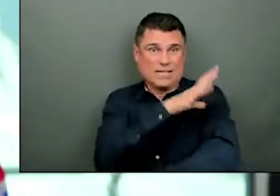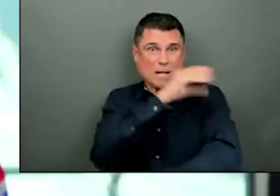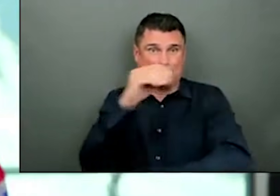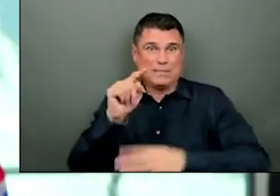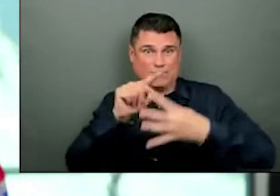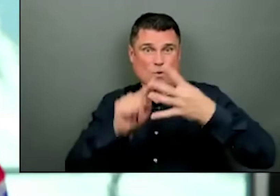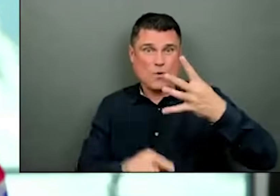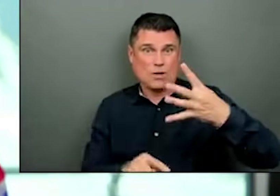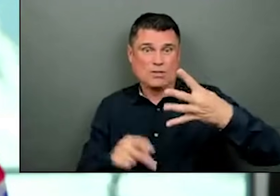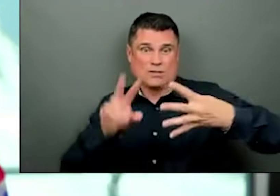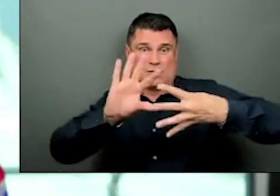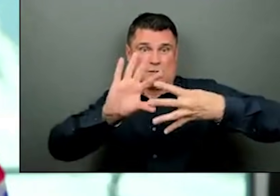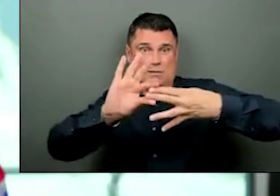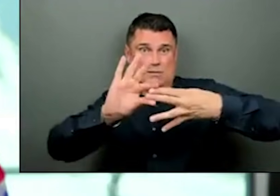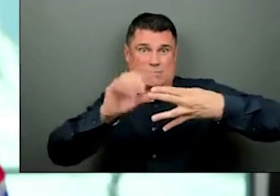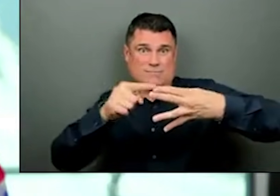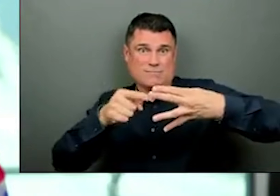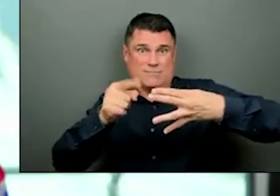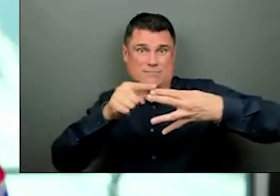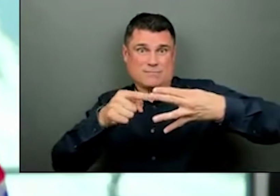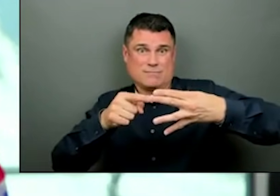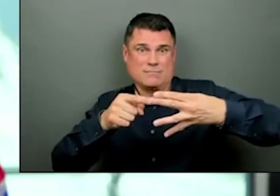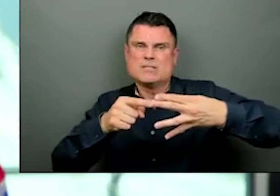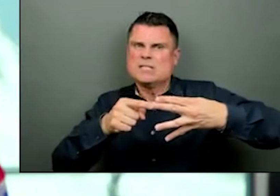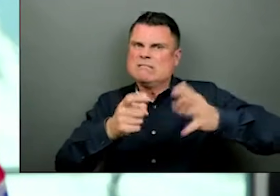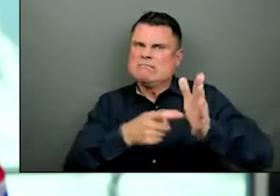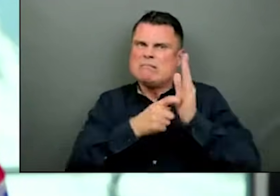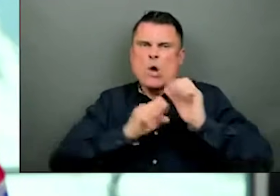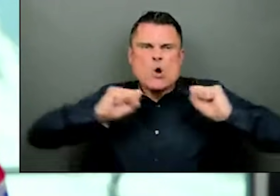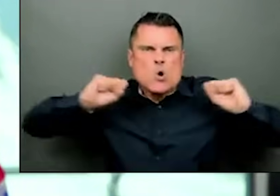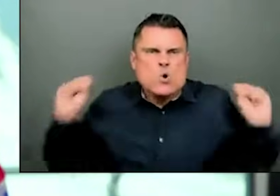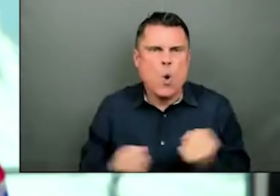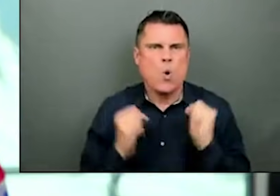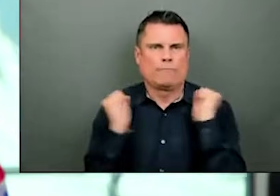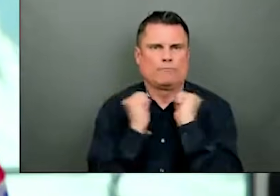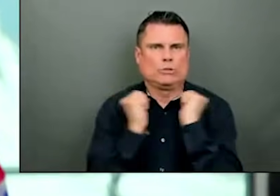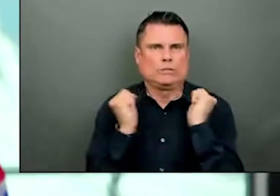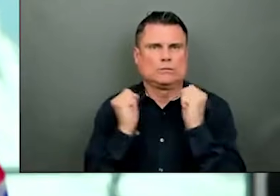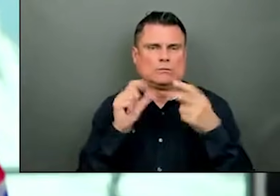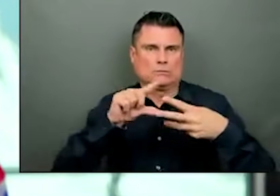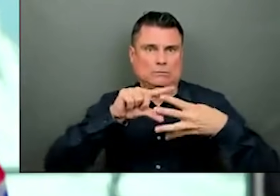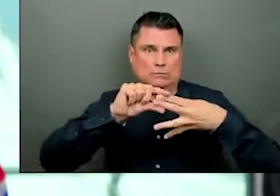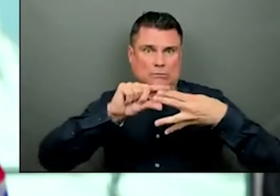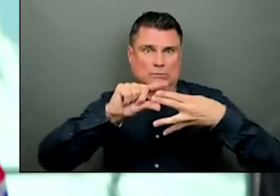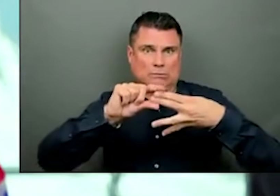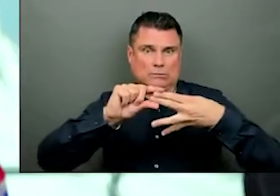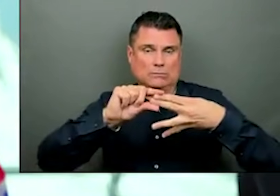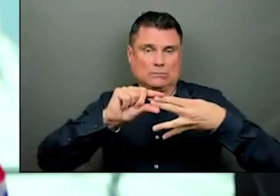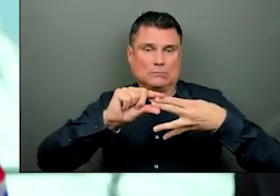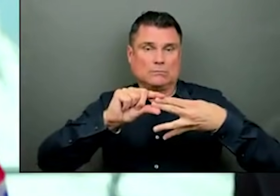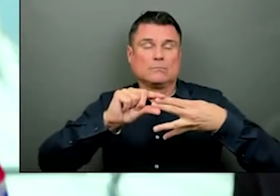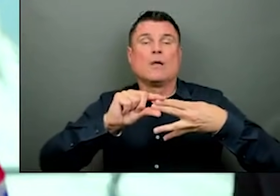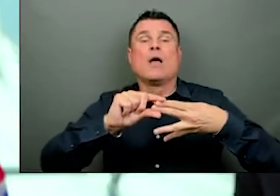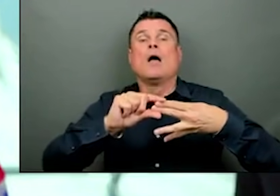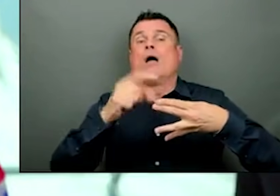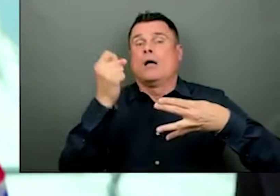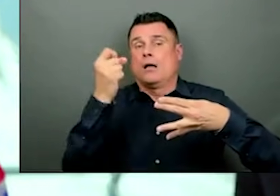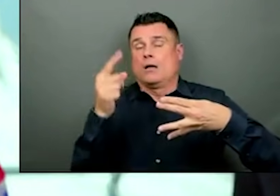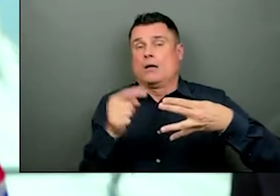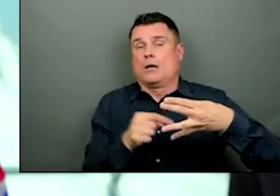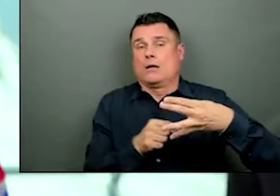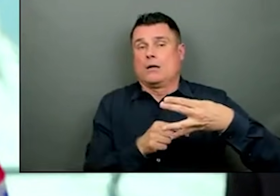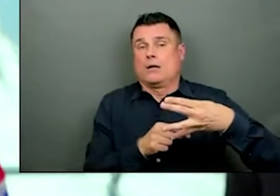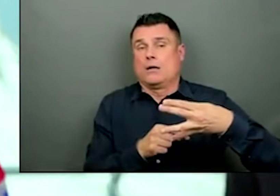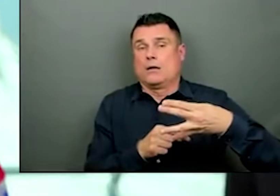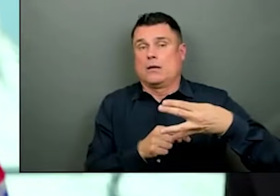So I'm asking for patience from all of our first responders and the other worker groups that we had identified. We have